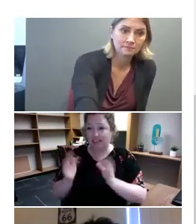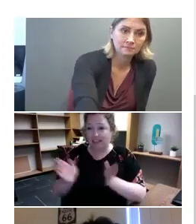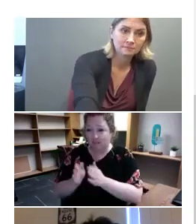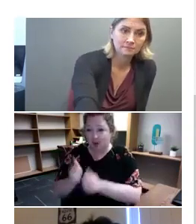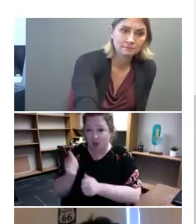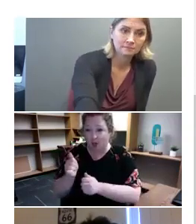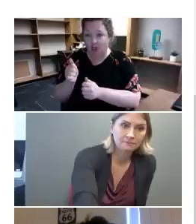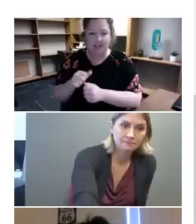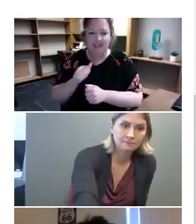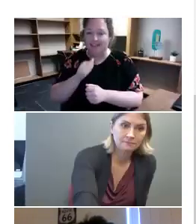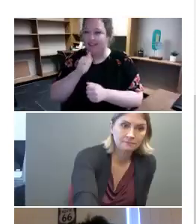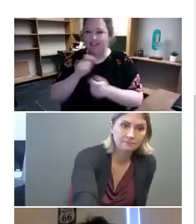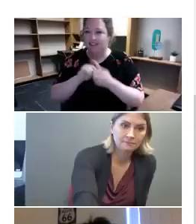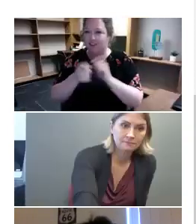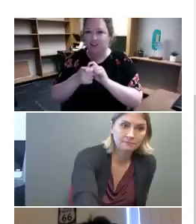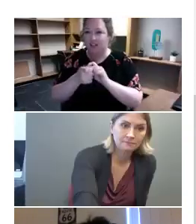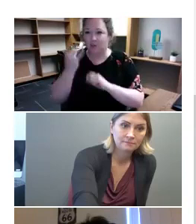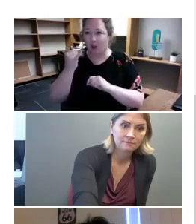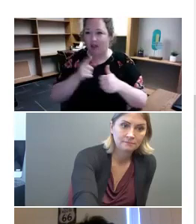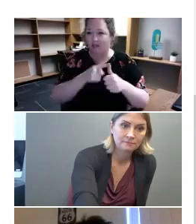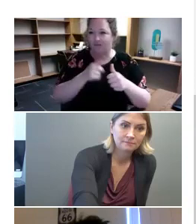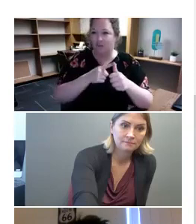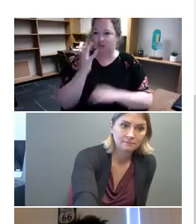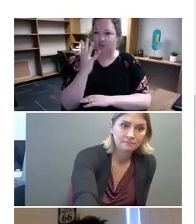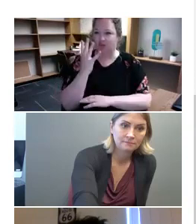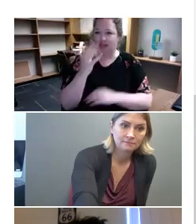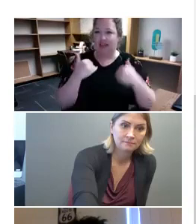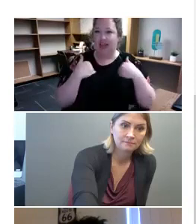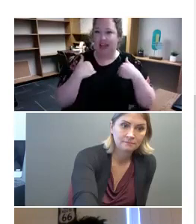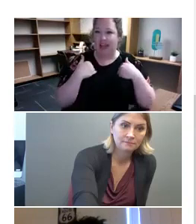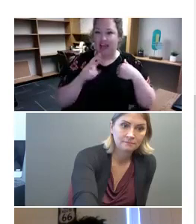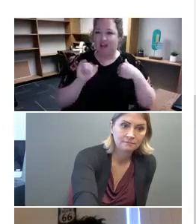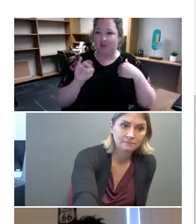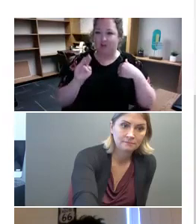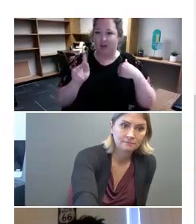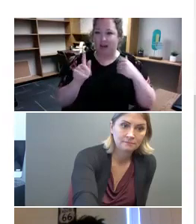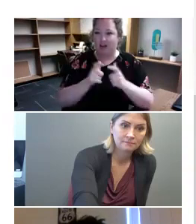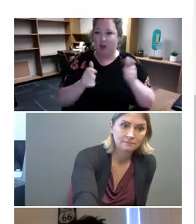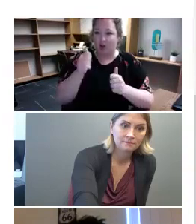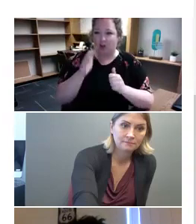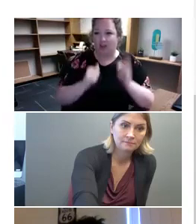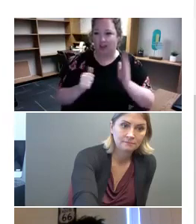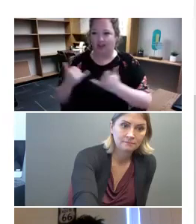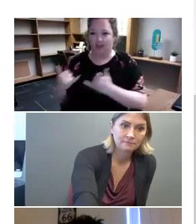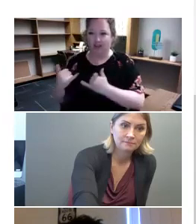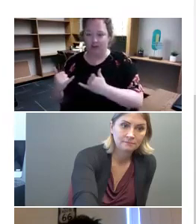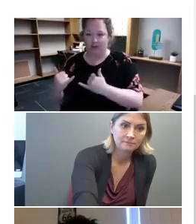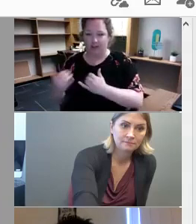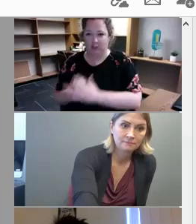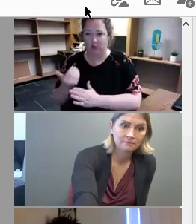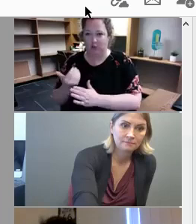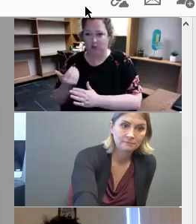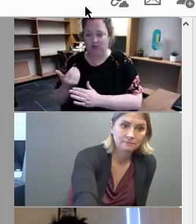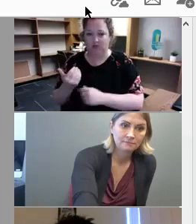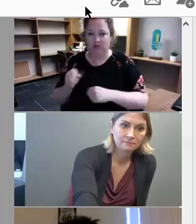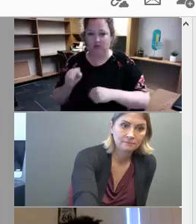because my original tree already had a rank larger than this current, right, or this current new tree. So